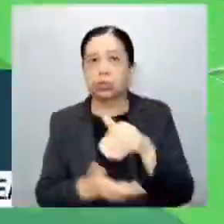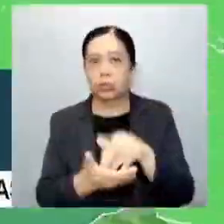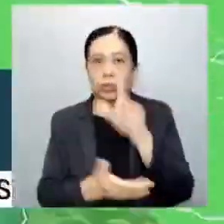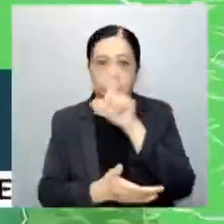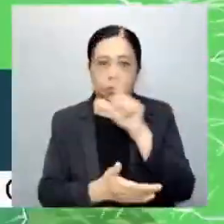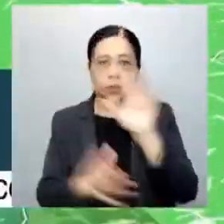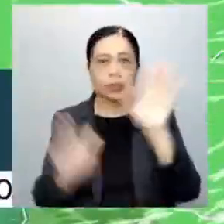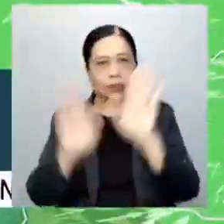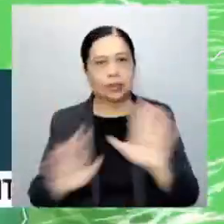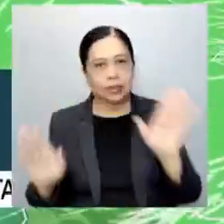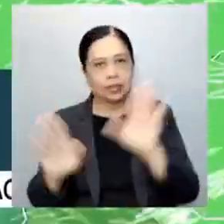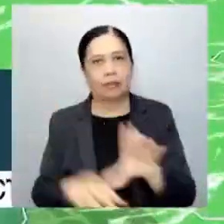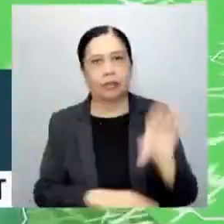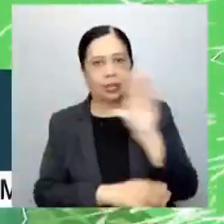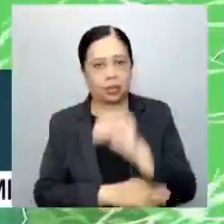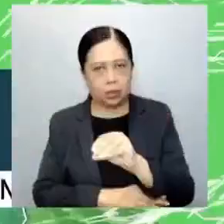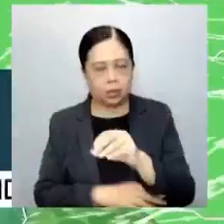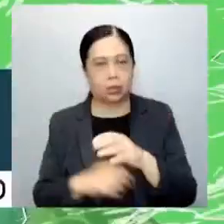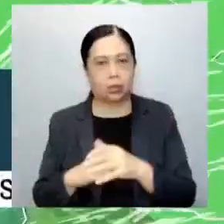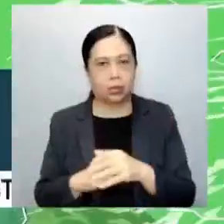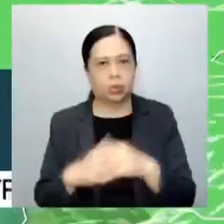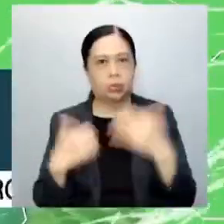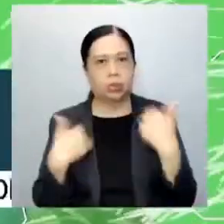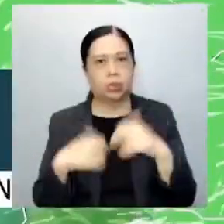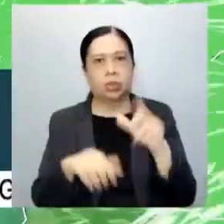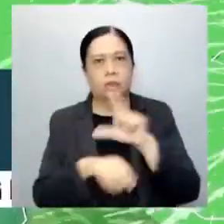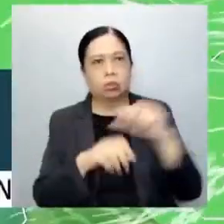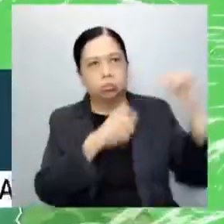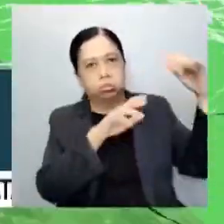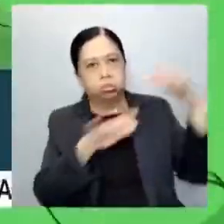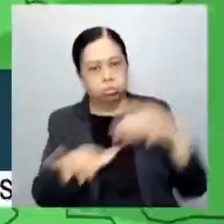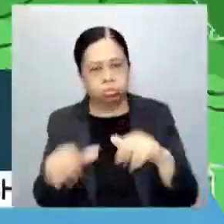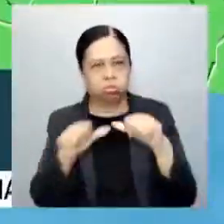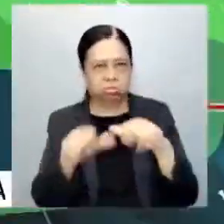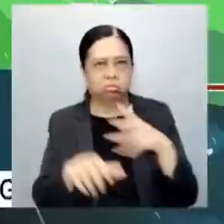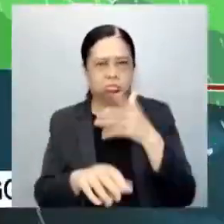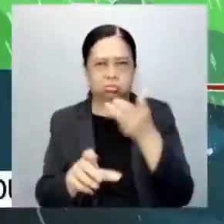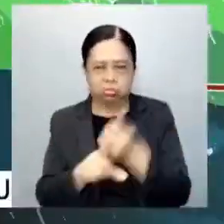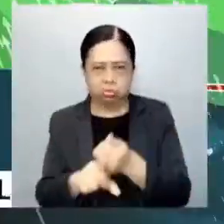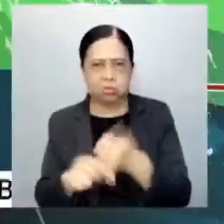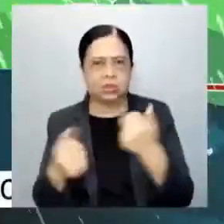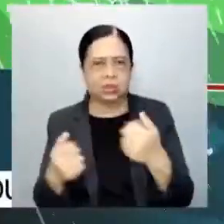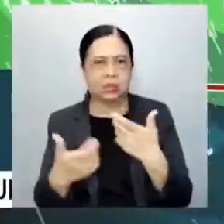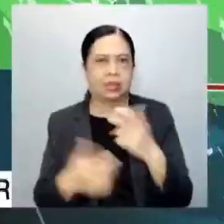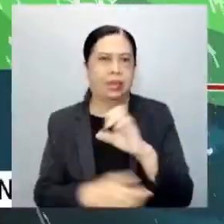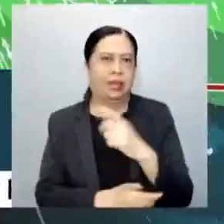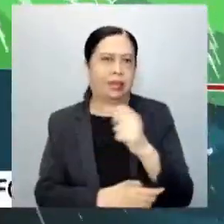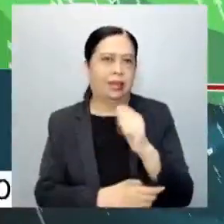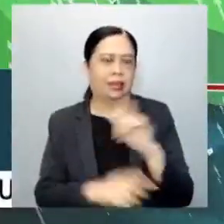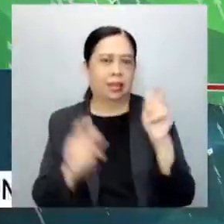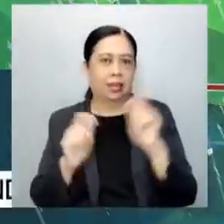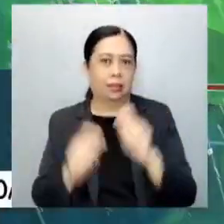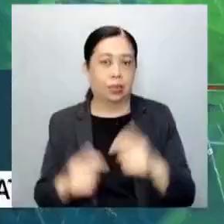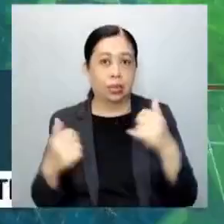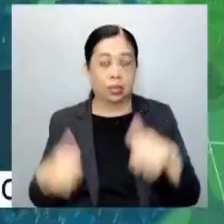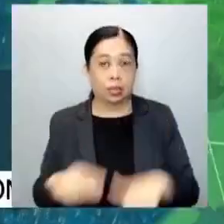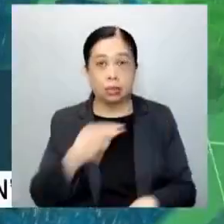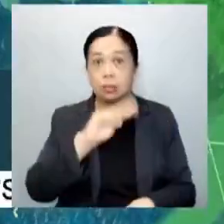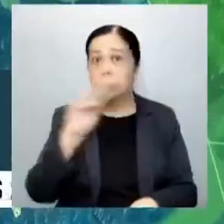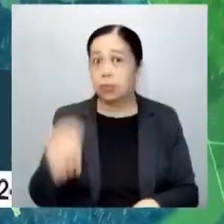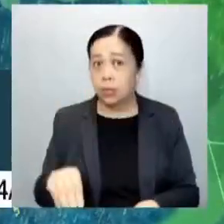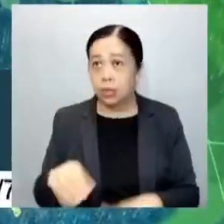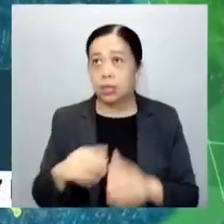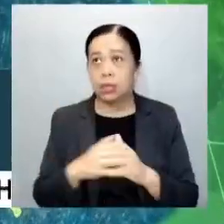Sunday afternoon. Flooding and landslides continue to threaten these areas, especially those heavily affected by Egay. And here in Metro Manila, it will